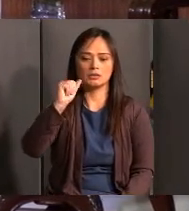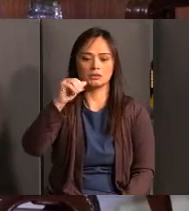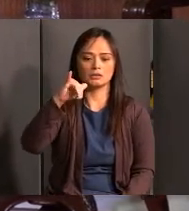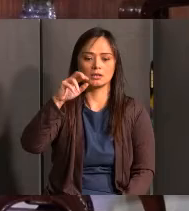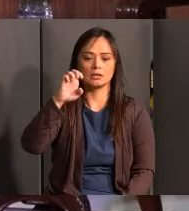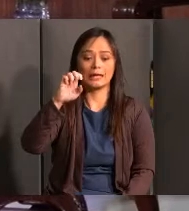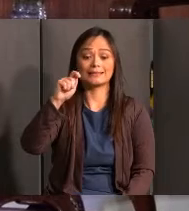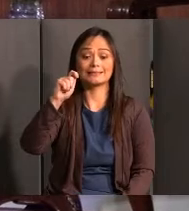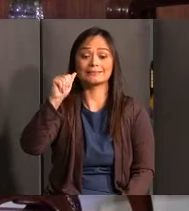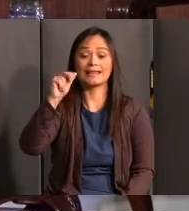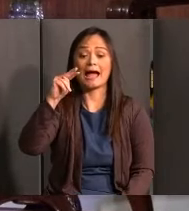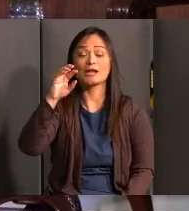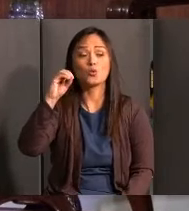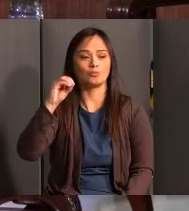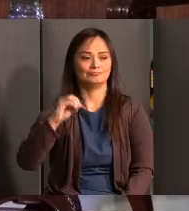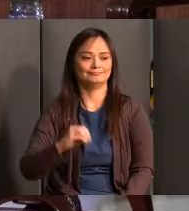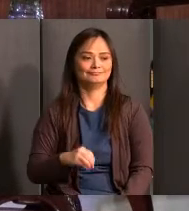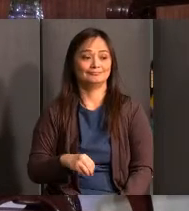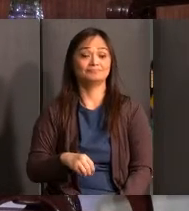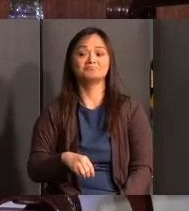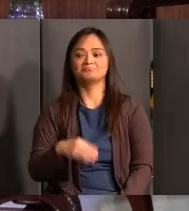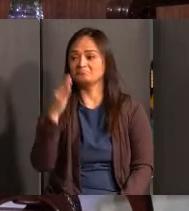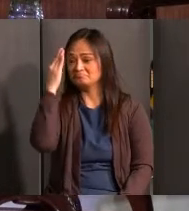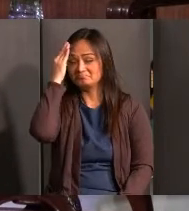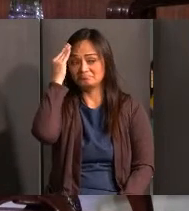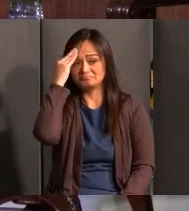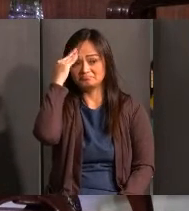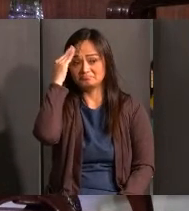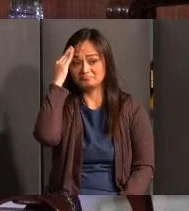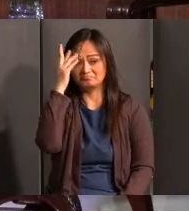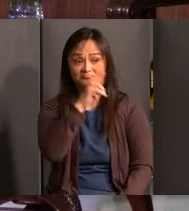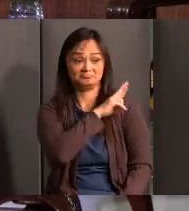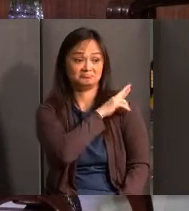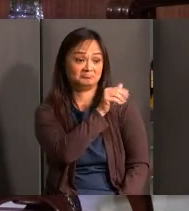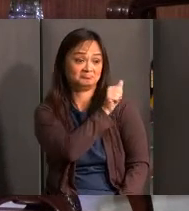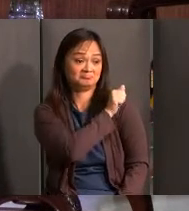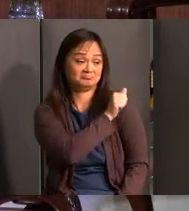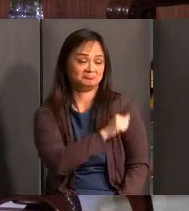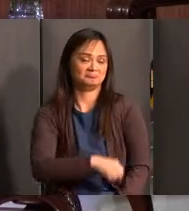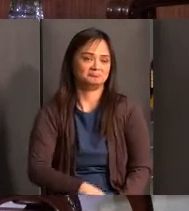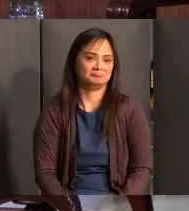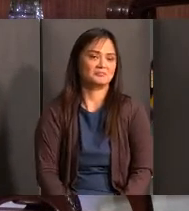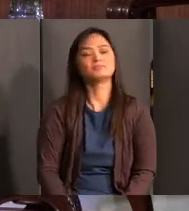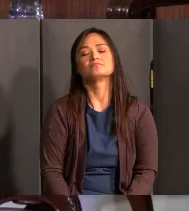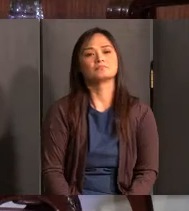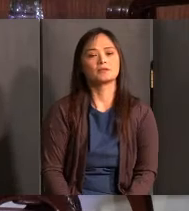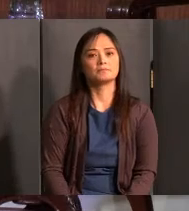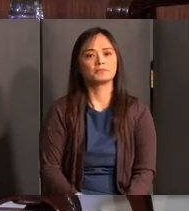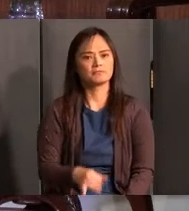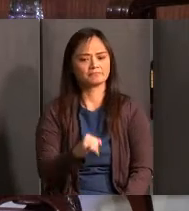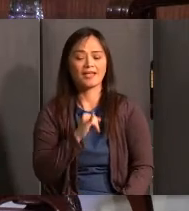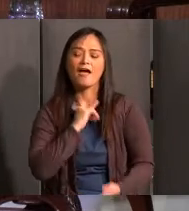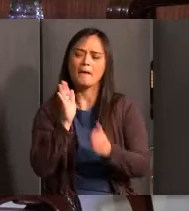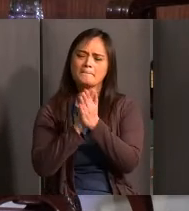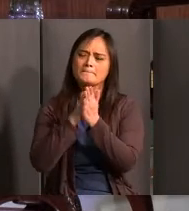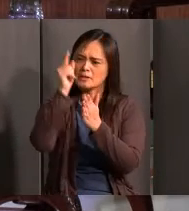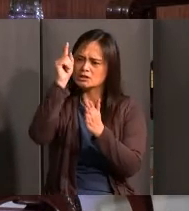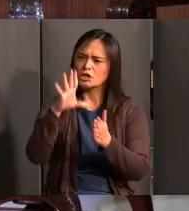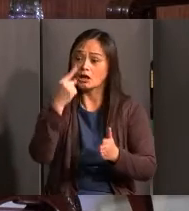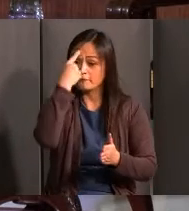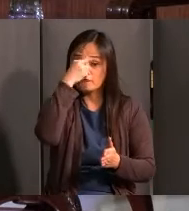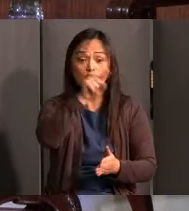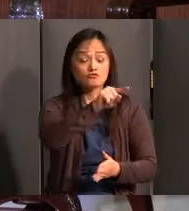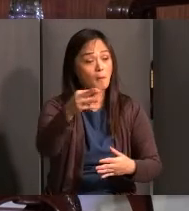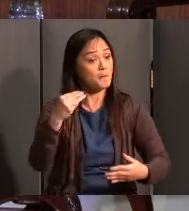Sabi niya, Bishop, alam mo si Rene. Talagang family na namin yan, sabi niya. Alam mo, every